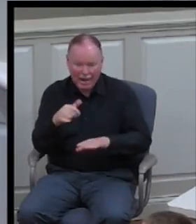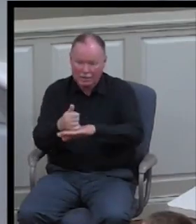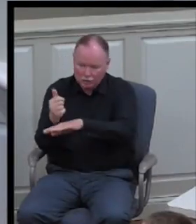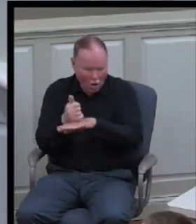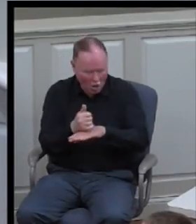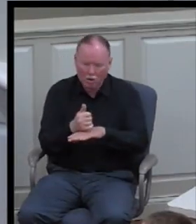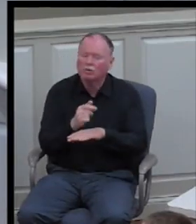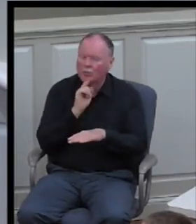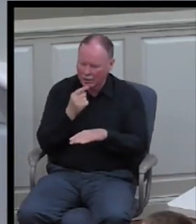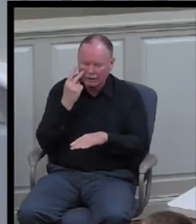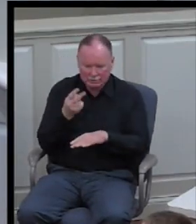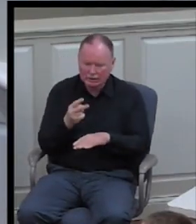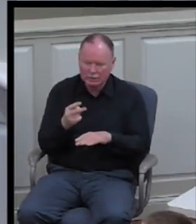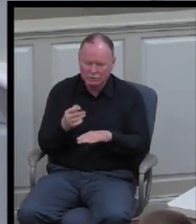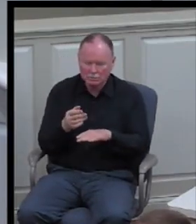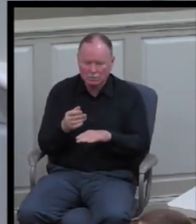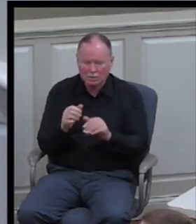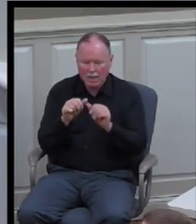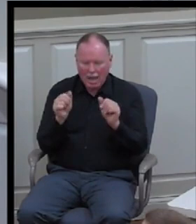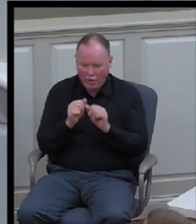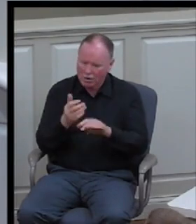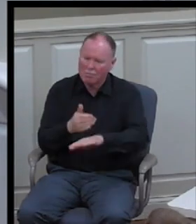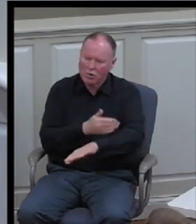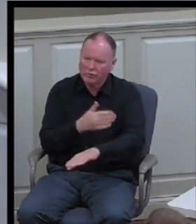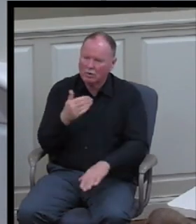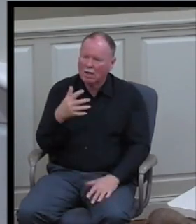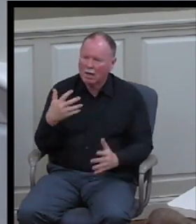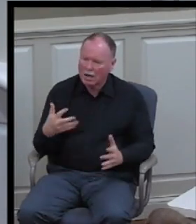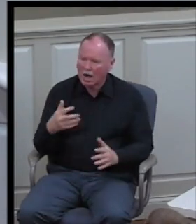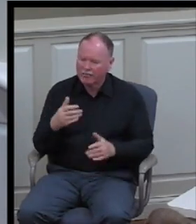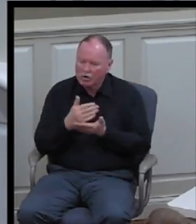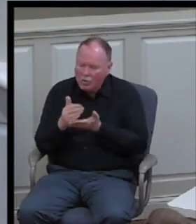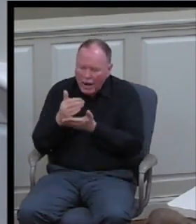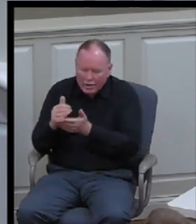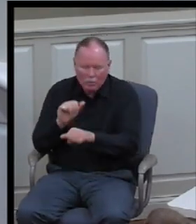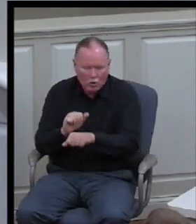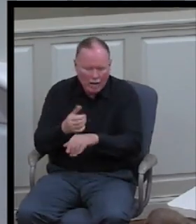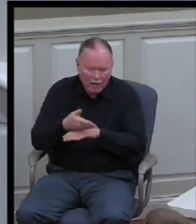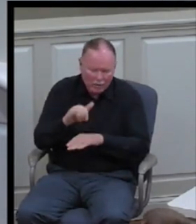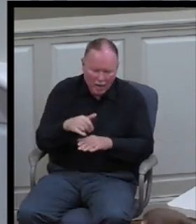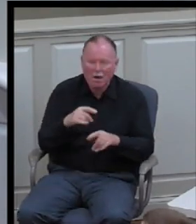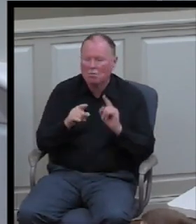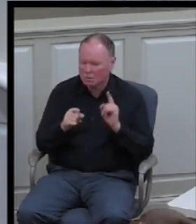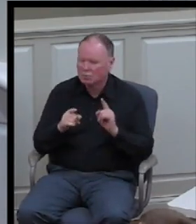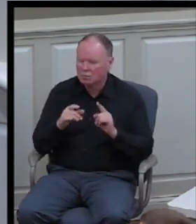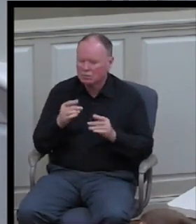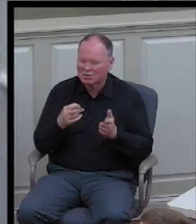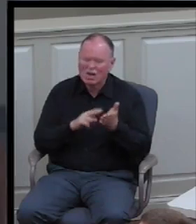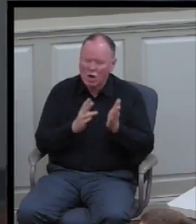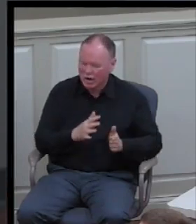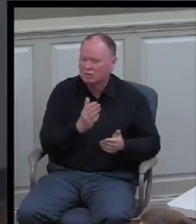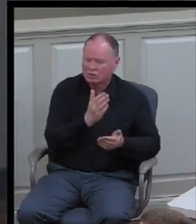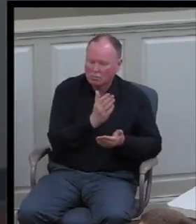see the area shaping up quite a bit. There'll be a lot of grading and things to do after that partly the contractor's doing